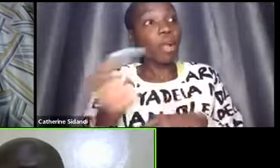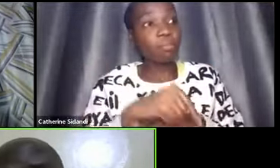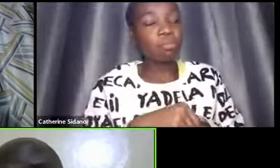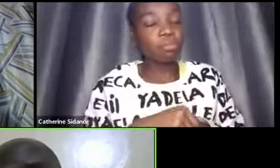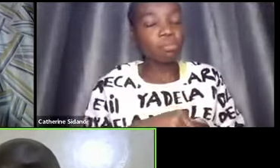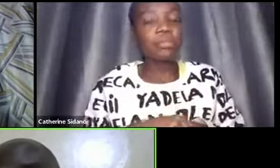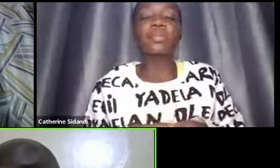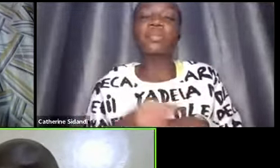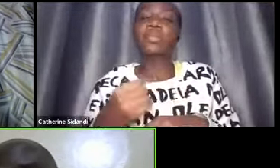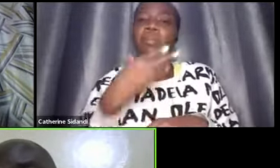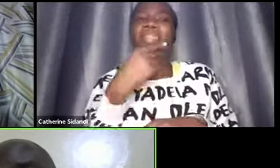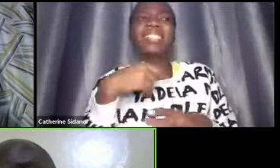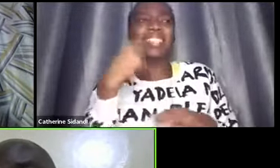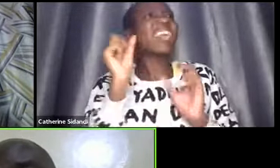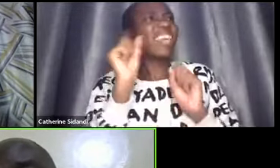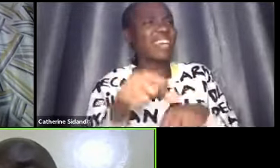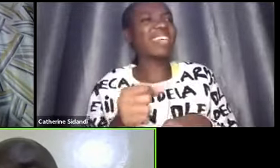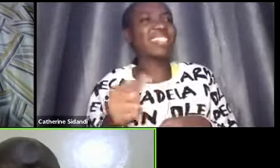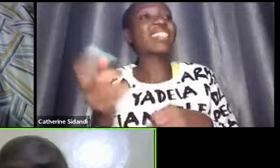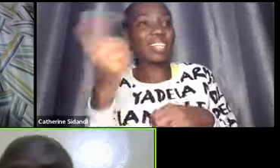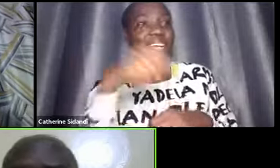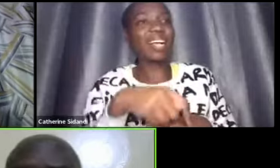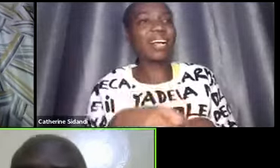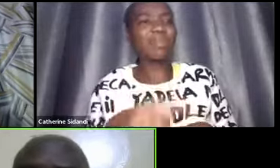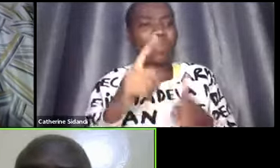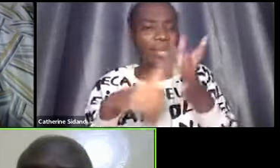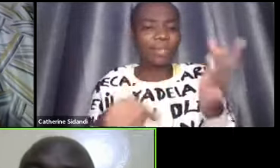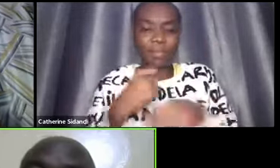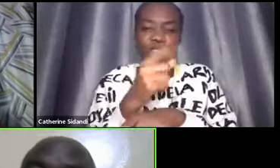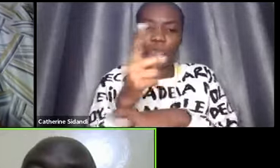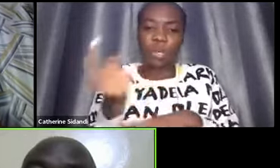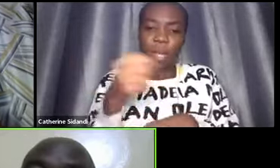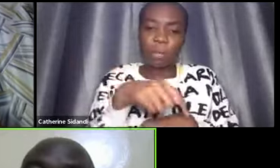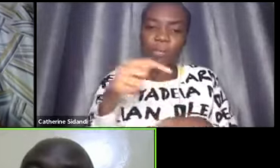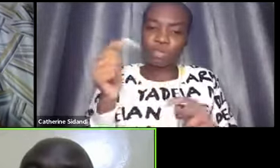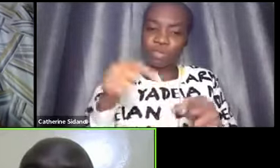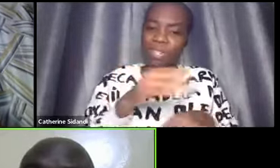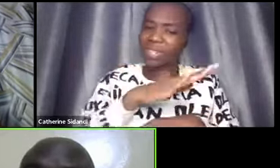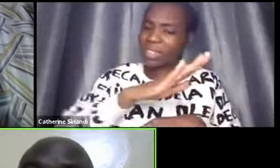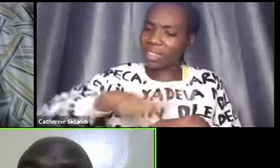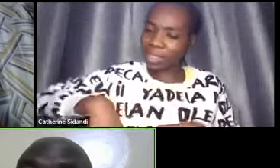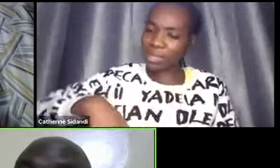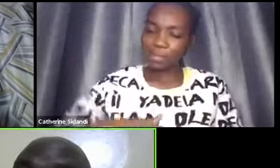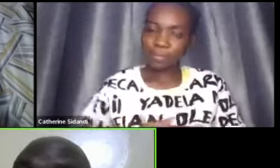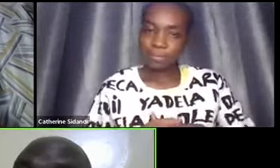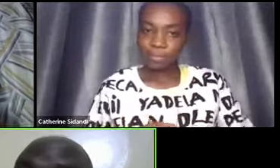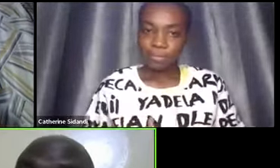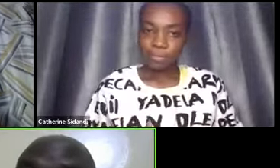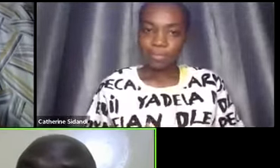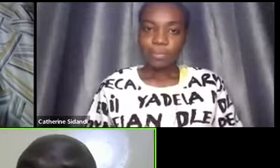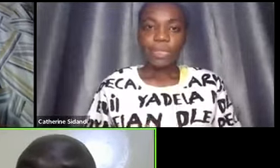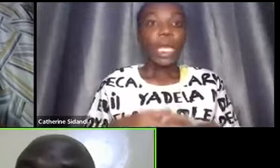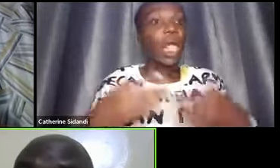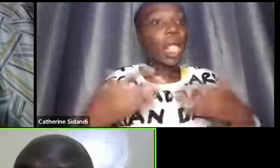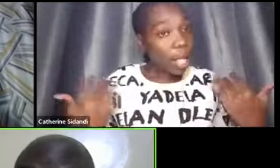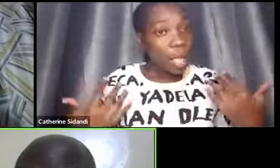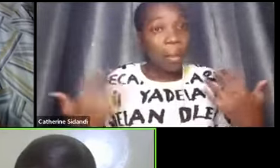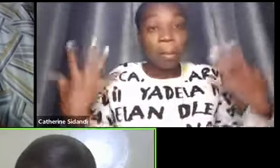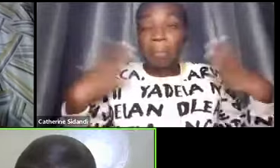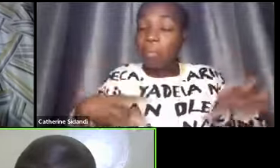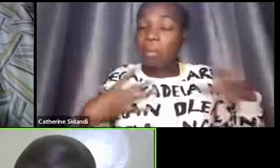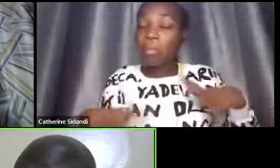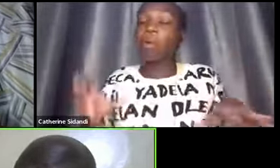The young man said, "Yes, sir. What brings you here very late in the evening?" The landlord said, "People are complaining here." He didn't